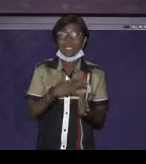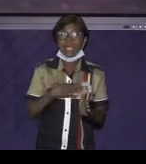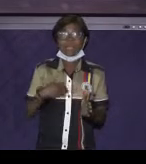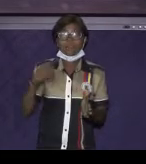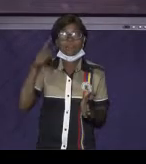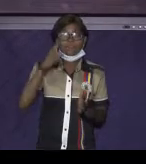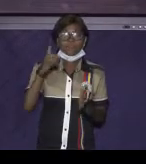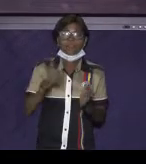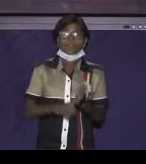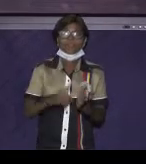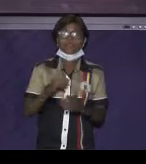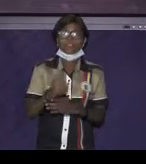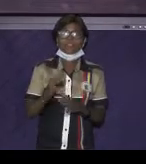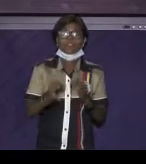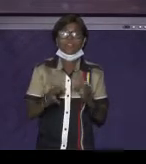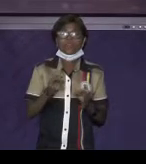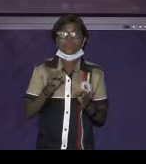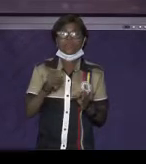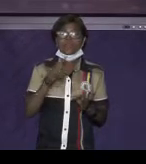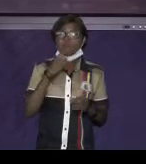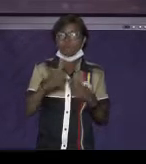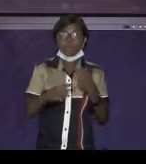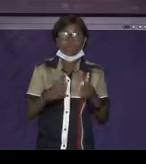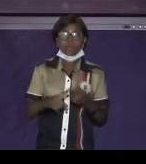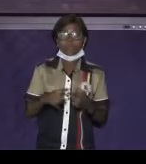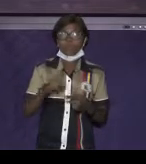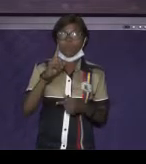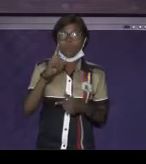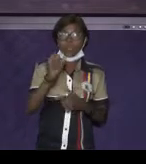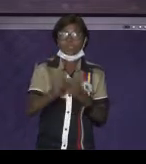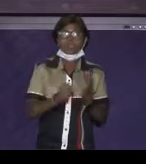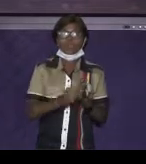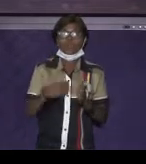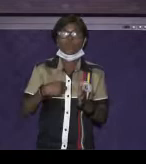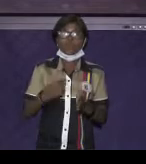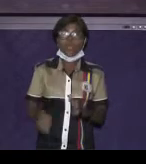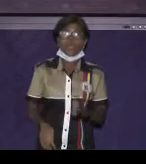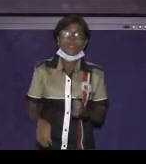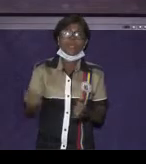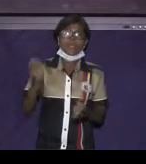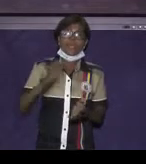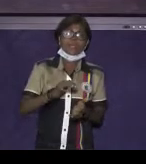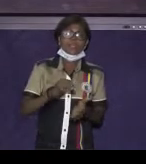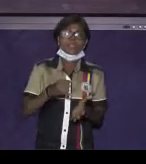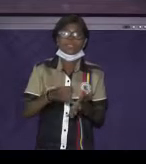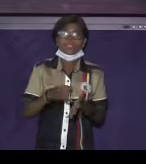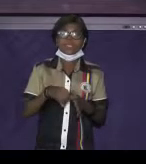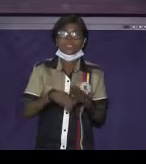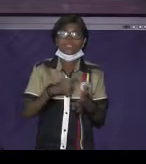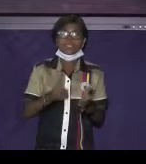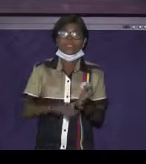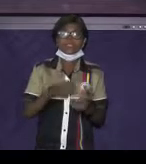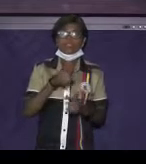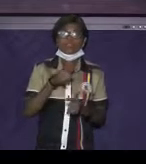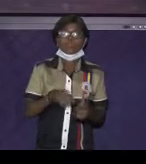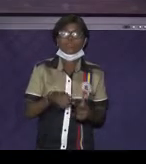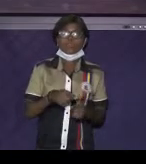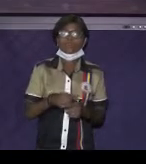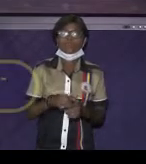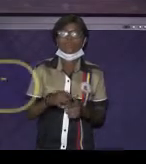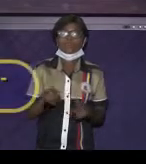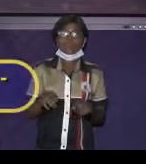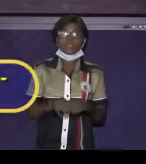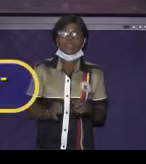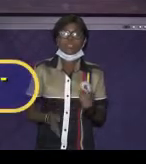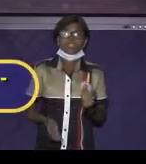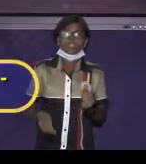And for this one, if we're going from 1 second to 3,600, we're increasing it in this ratio. So we have to increase this